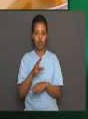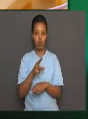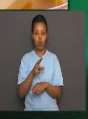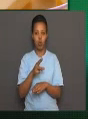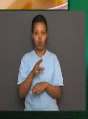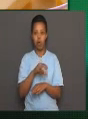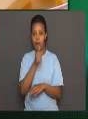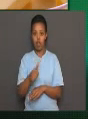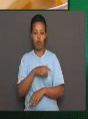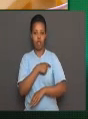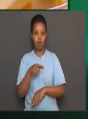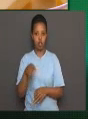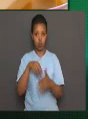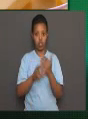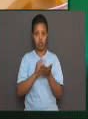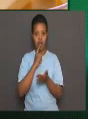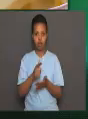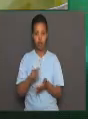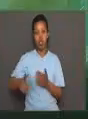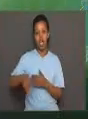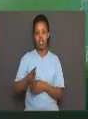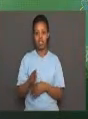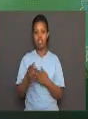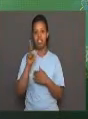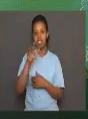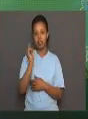temperature than plant lipids.